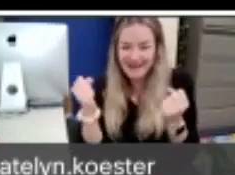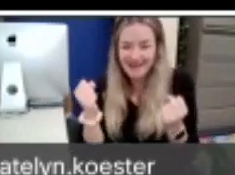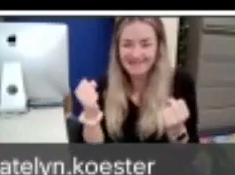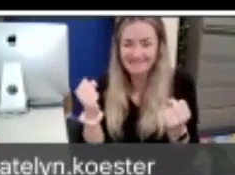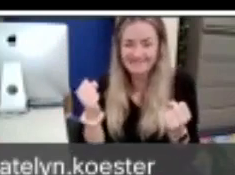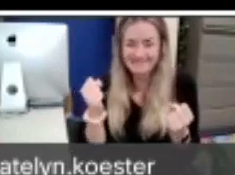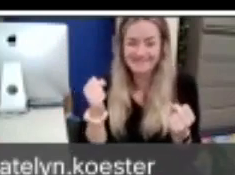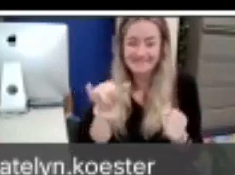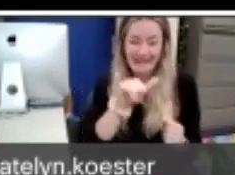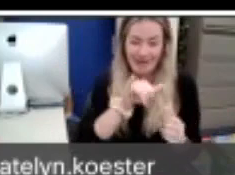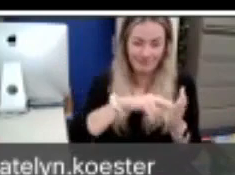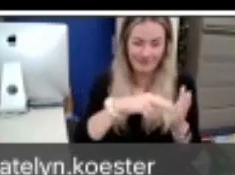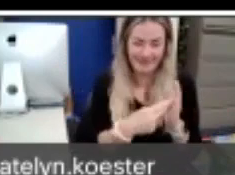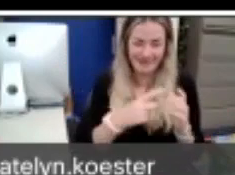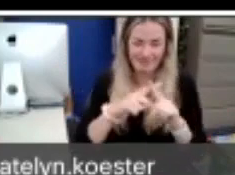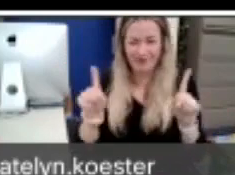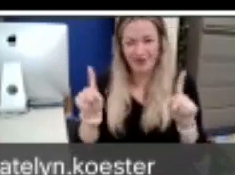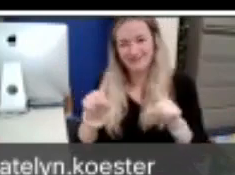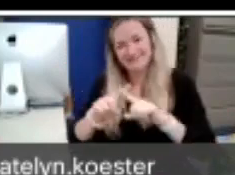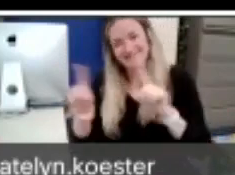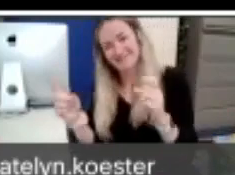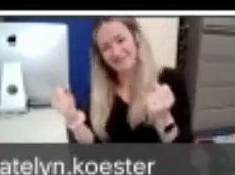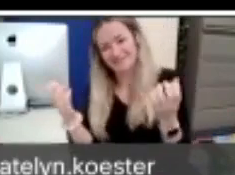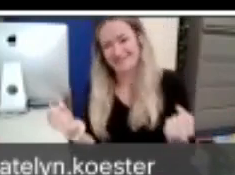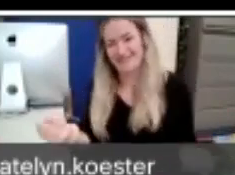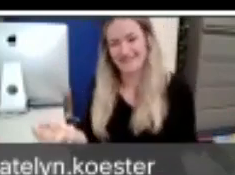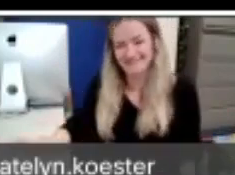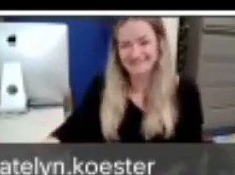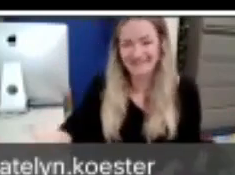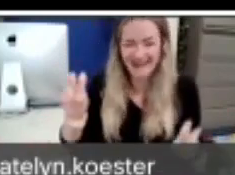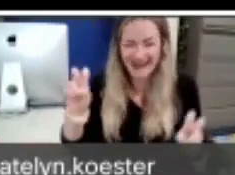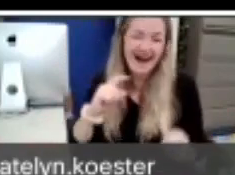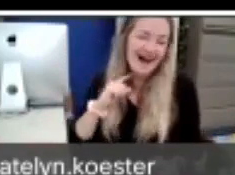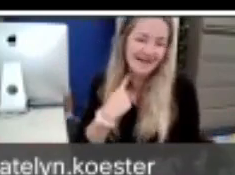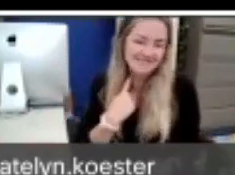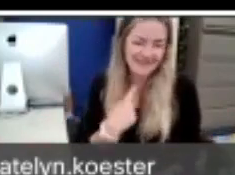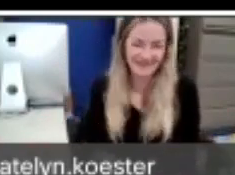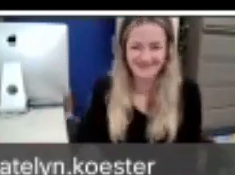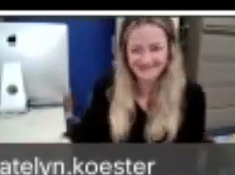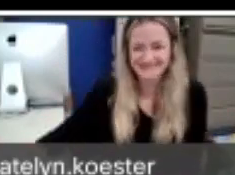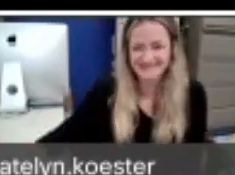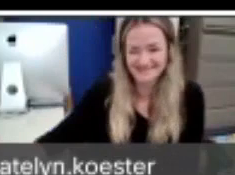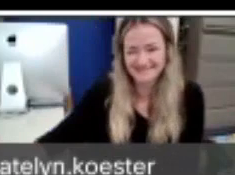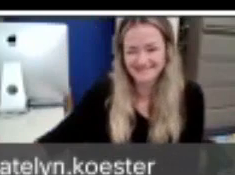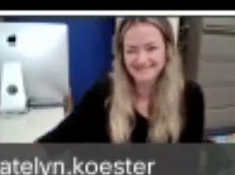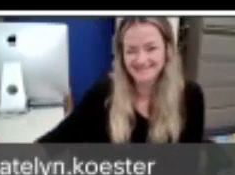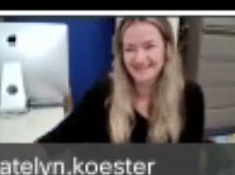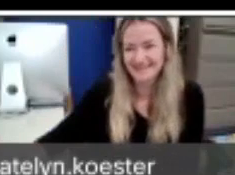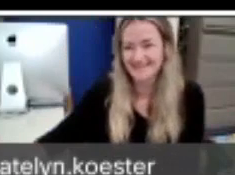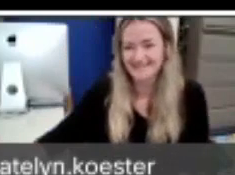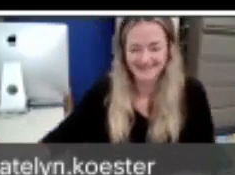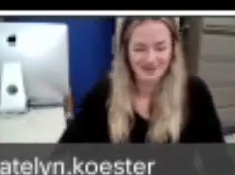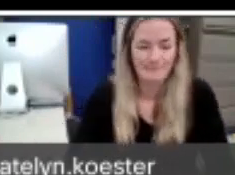meets me, we're going to have different signs, same meaning, but different signs. It's like